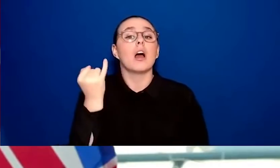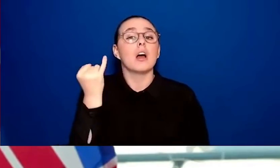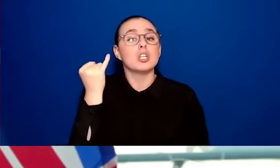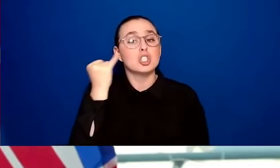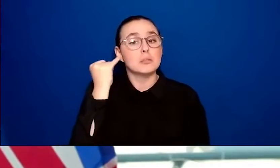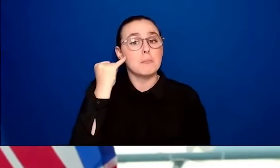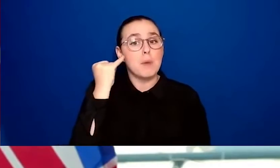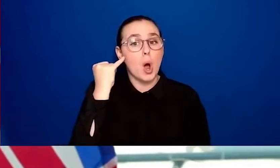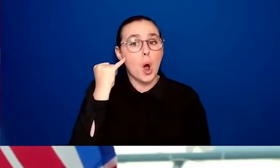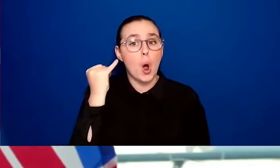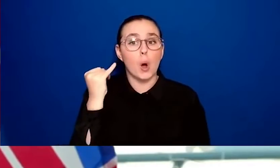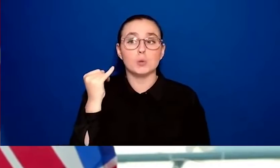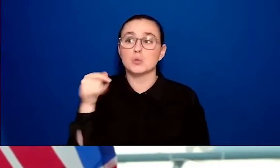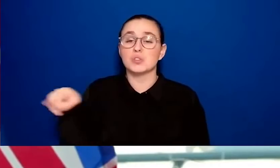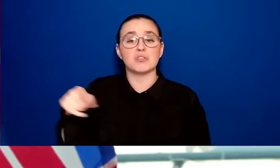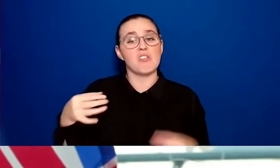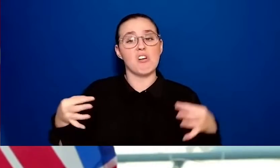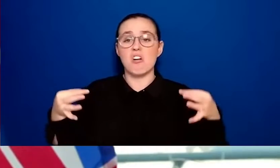without pay.